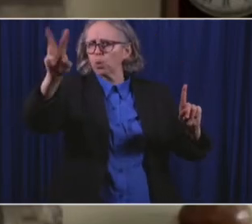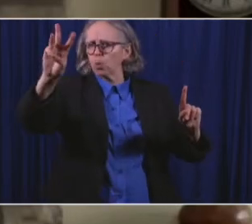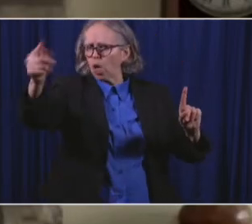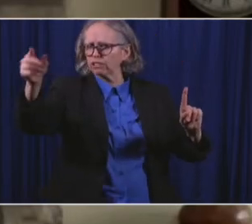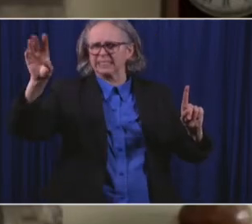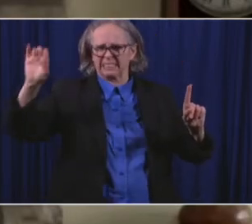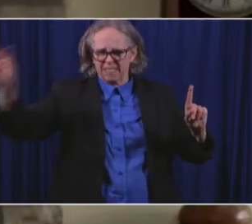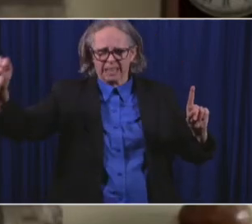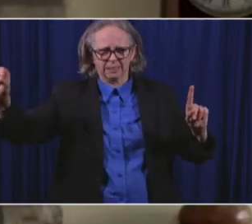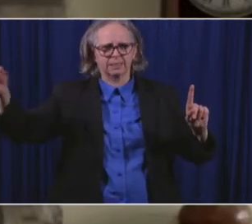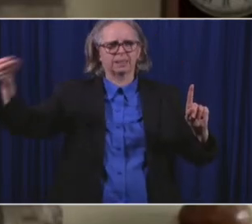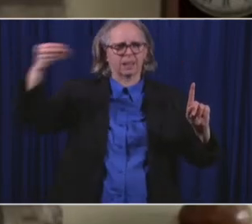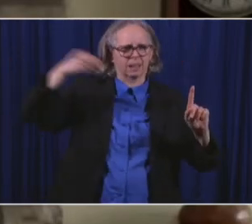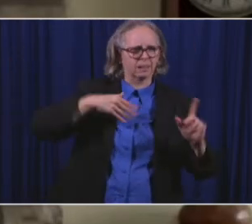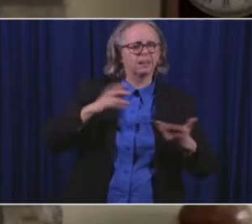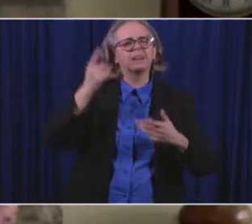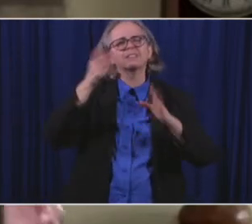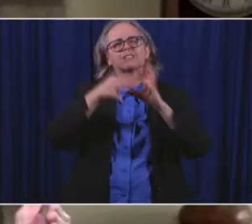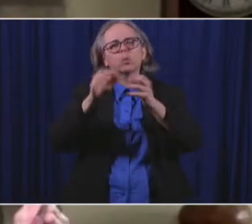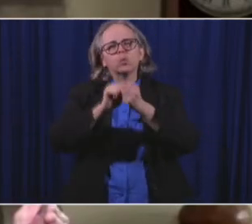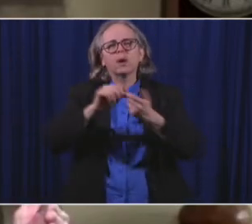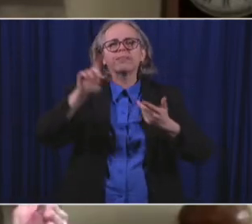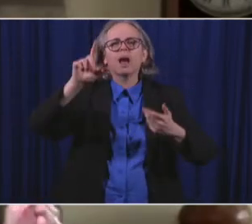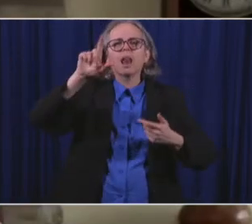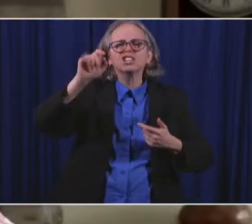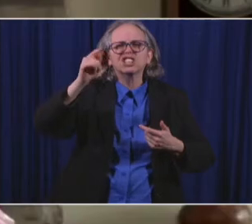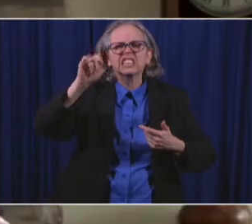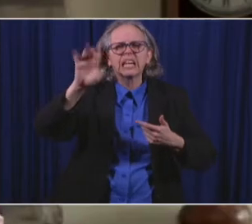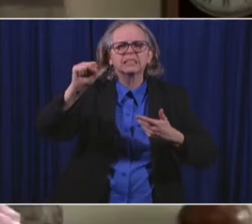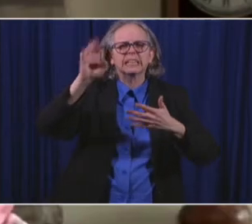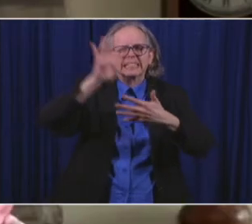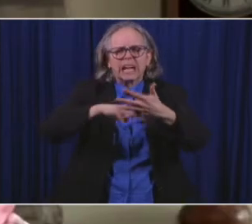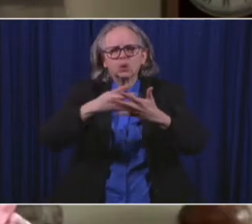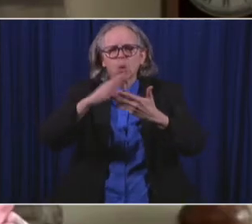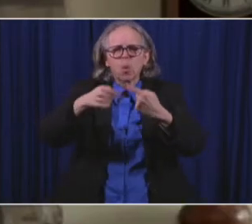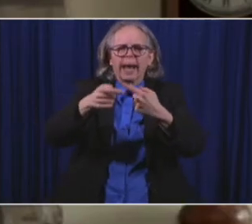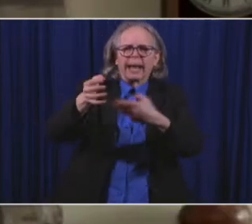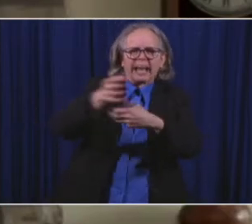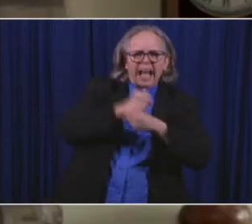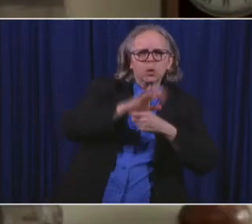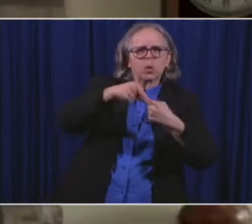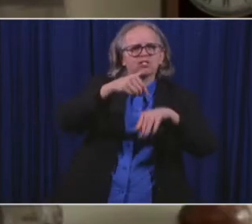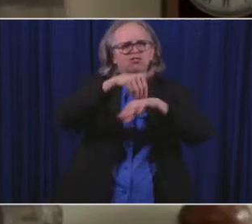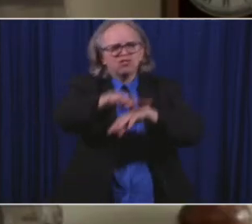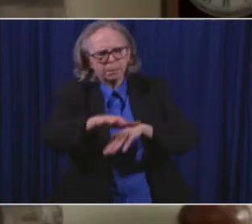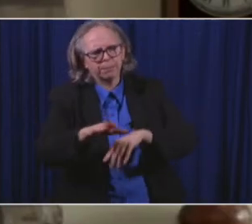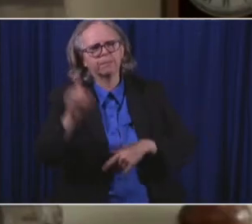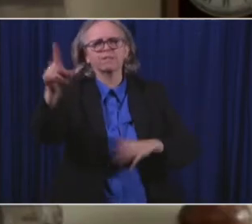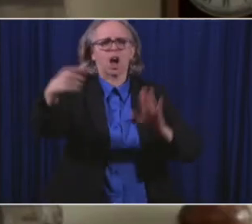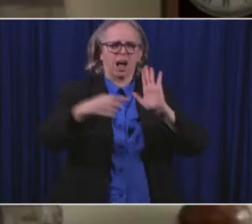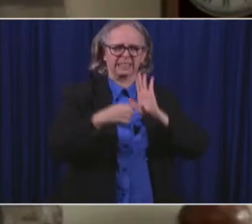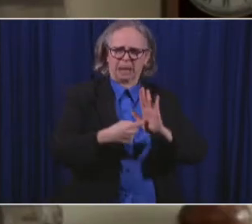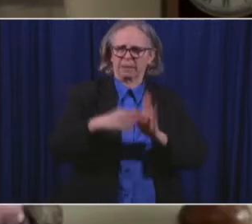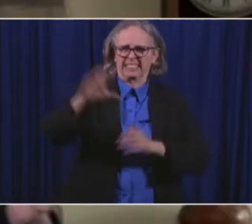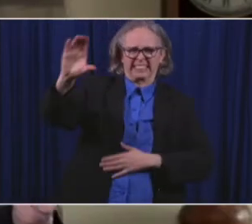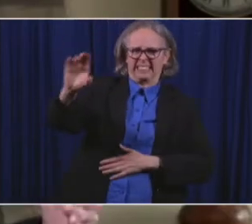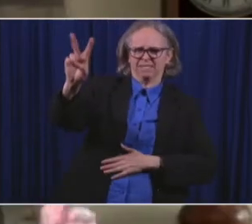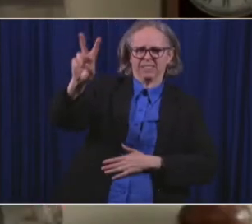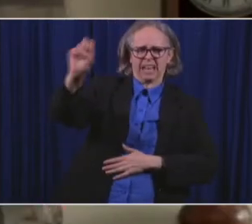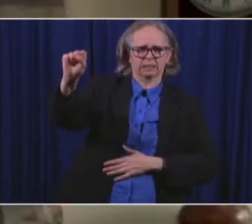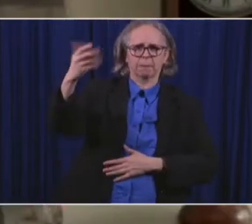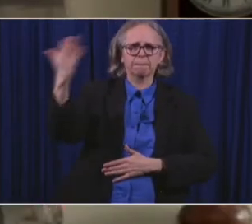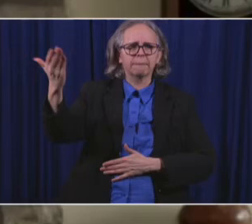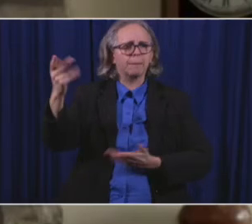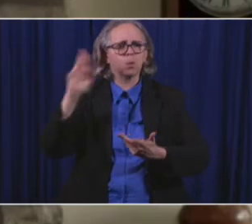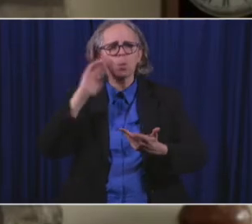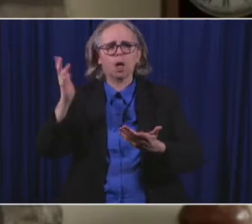it's a scheduling where CVS will be reaching out to, let's say, a nursing home or nursing homes and scheduling when they will